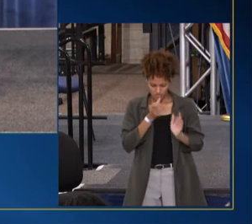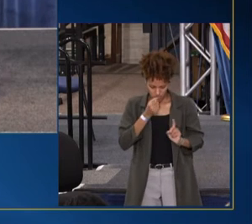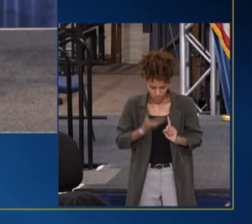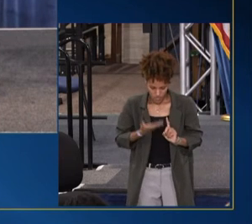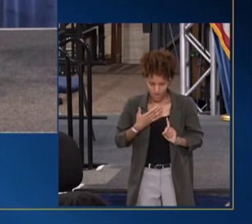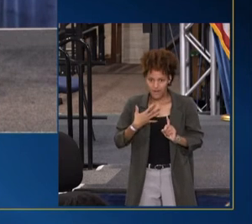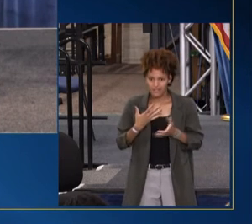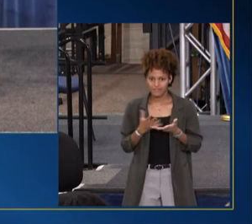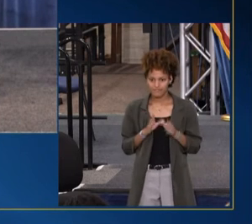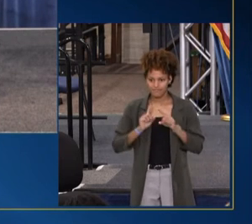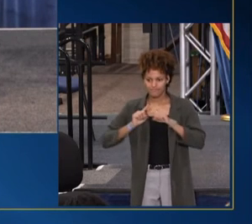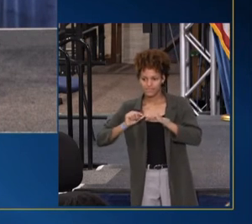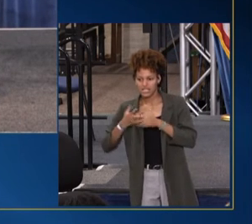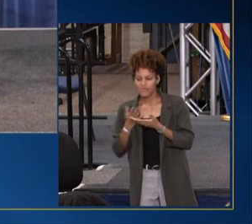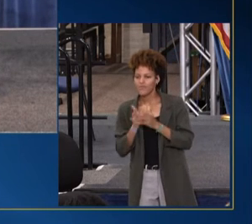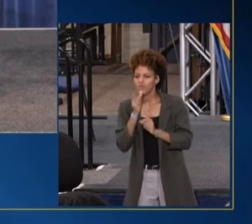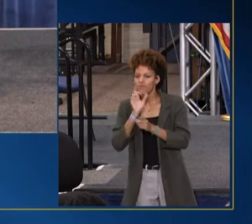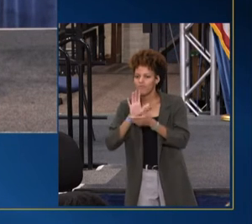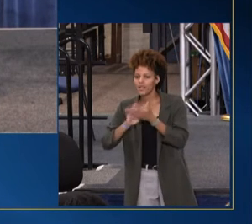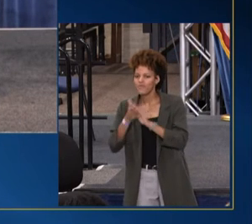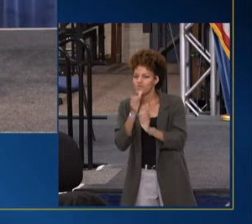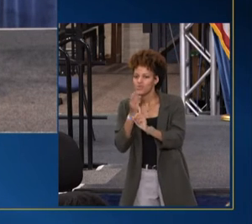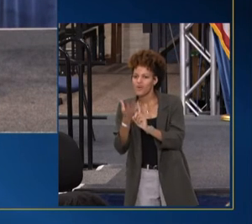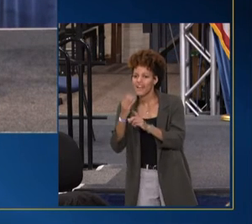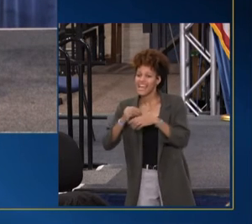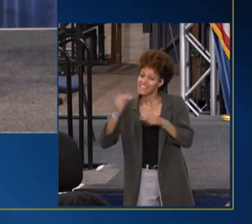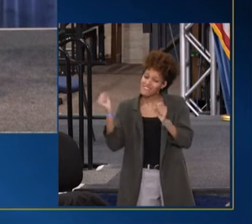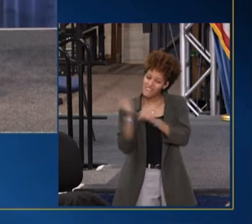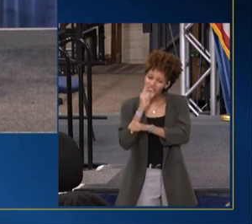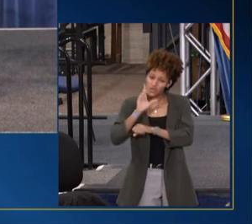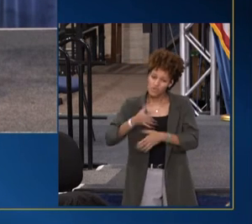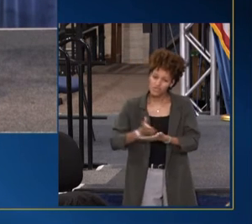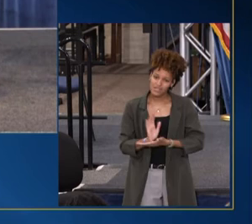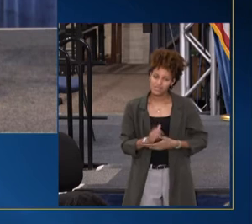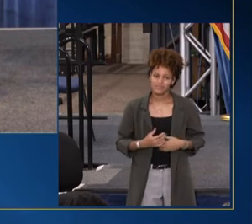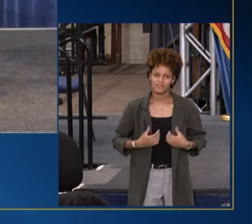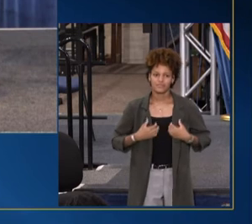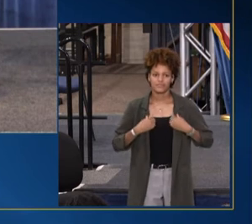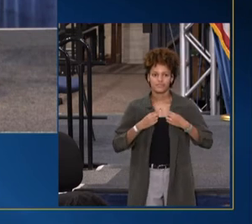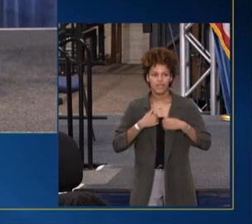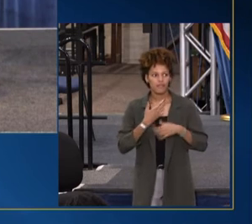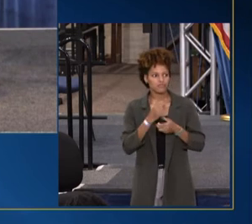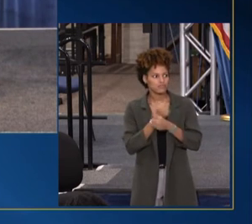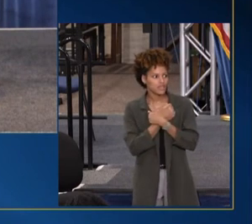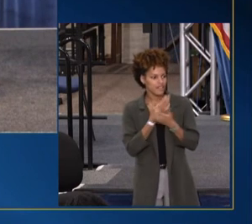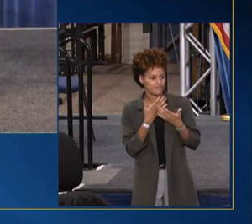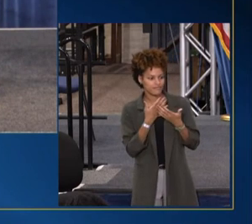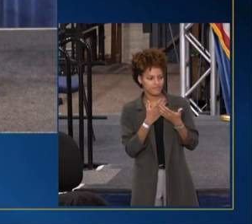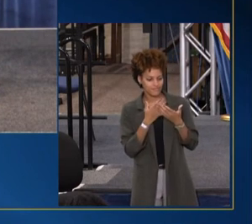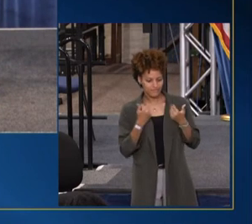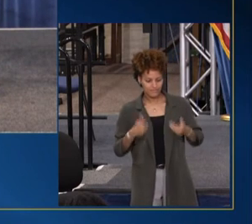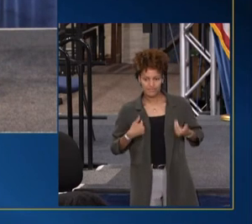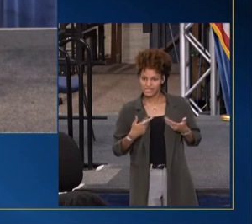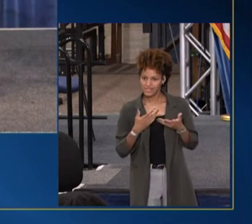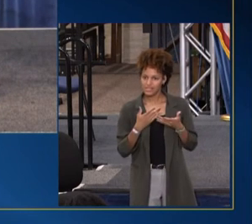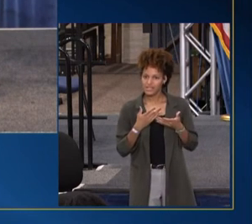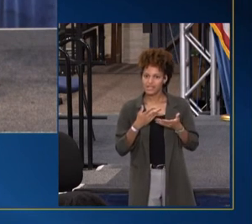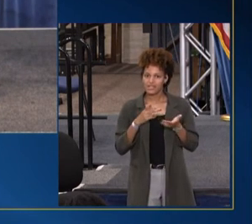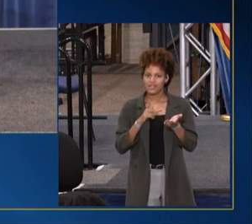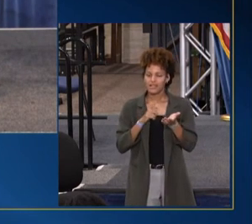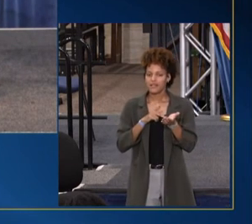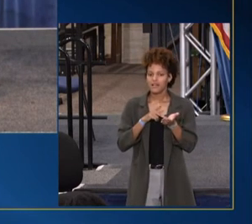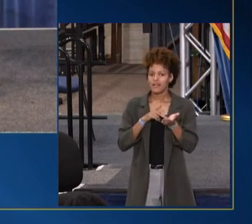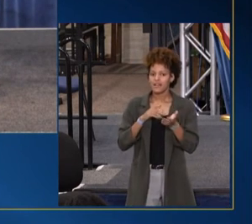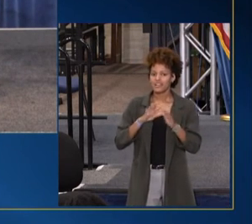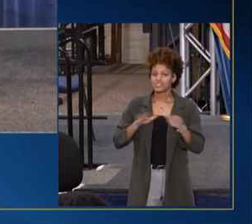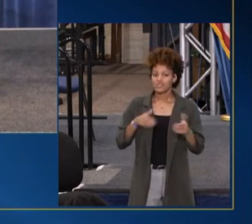a world that's better than we can achieve today and go and fight for it. Well, that's why I've always been loved being a pediatrician, because our children are our future. Our